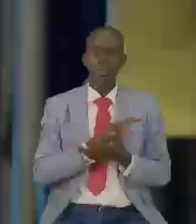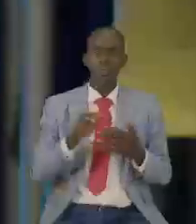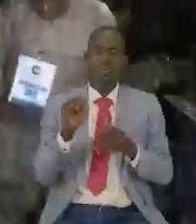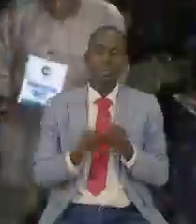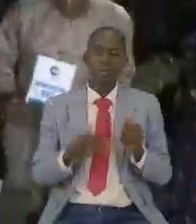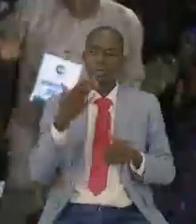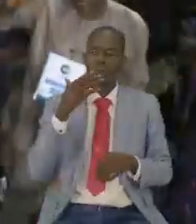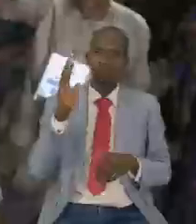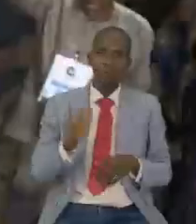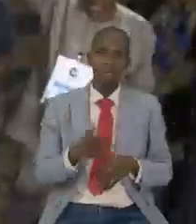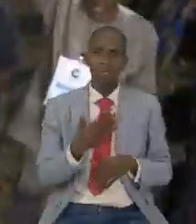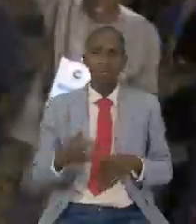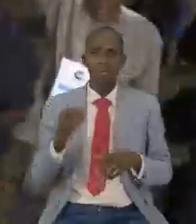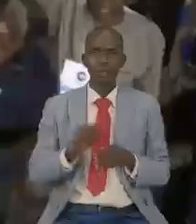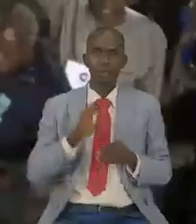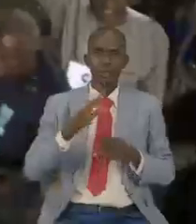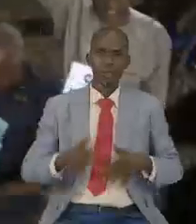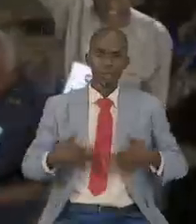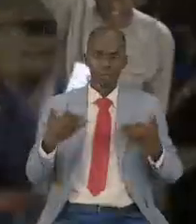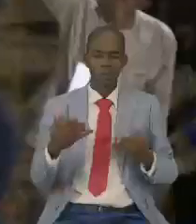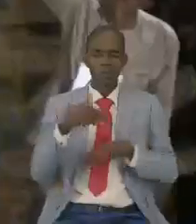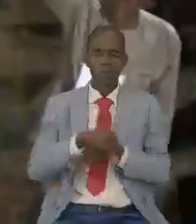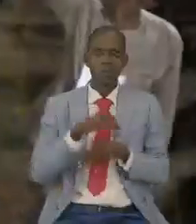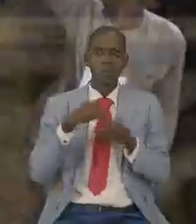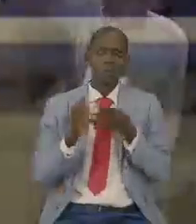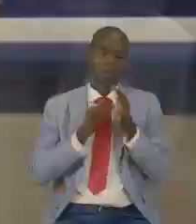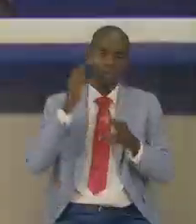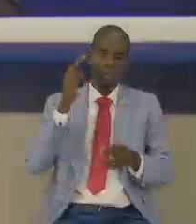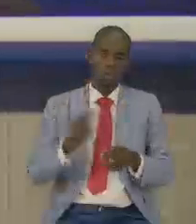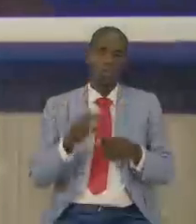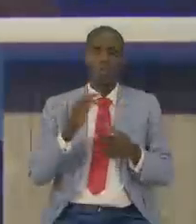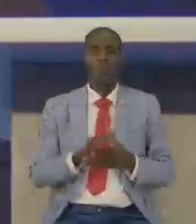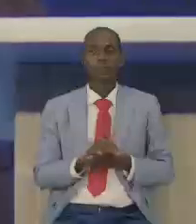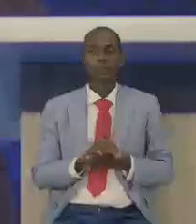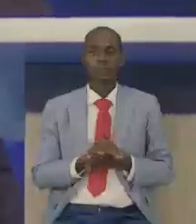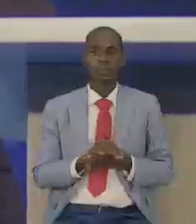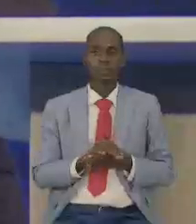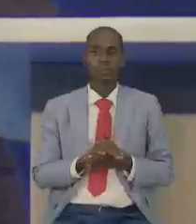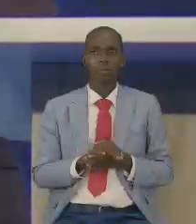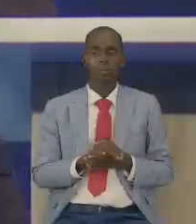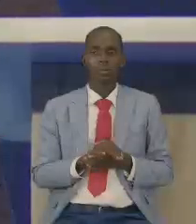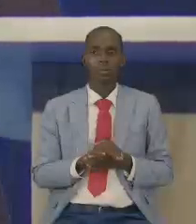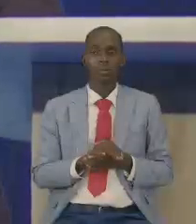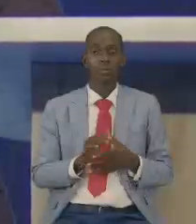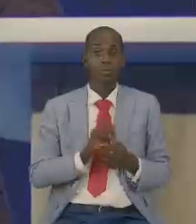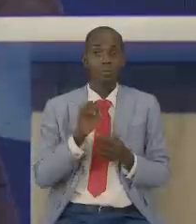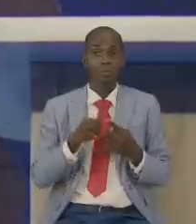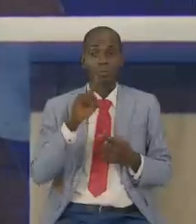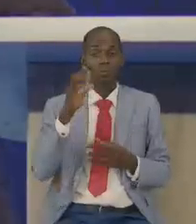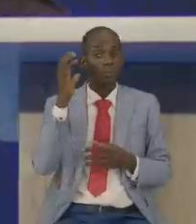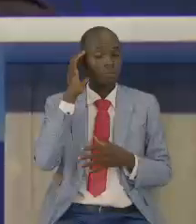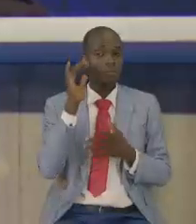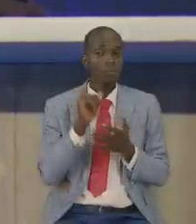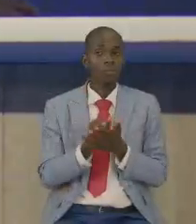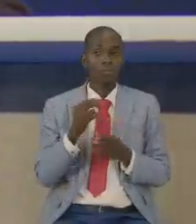in Jesus' name. When you hear that name, the name of